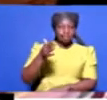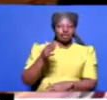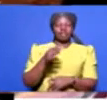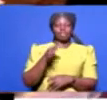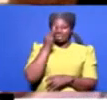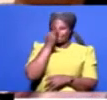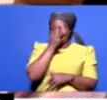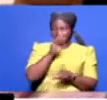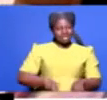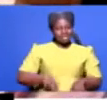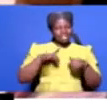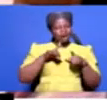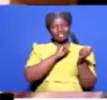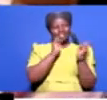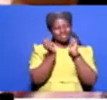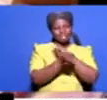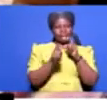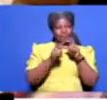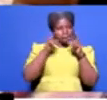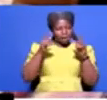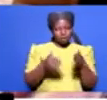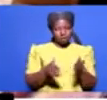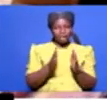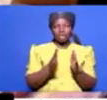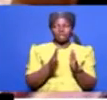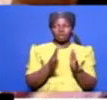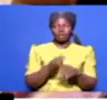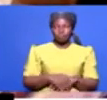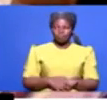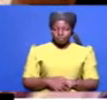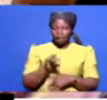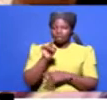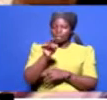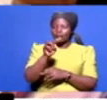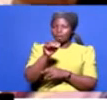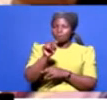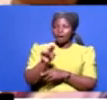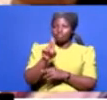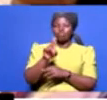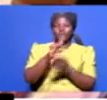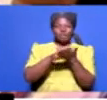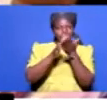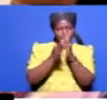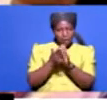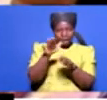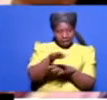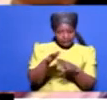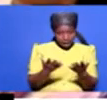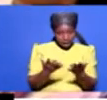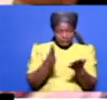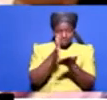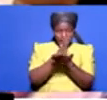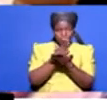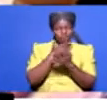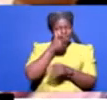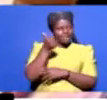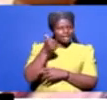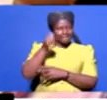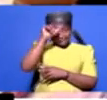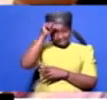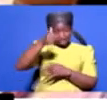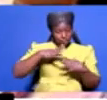life. Started by Catholic priests, Mangu High School became the melting pot in which some of the best brains in the